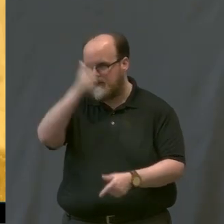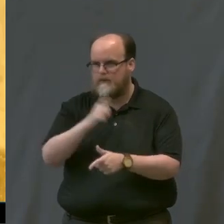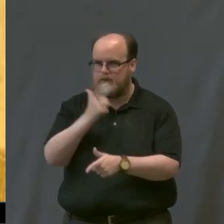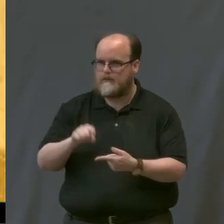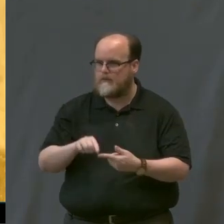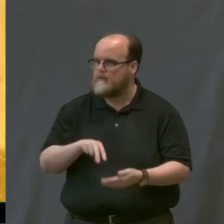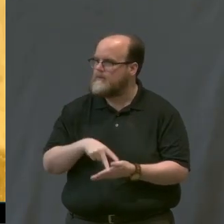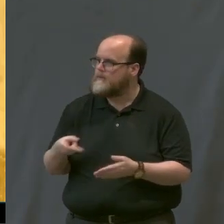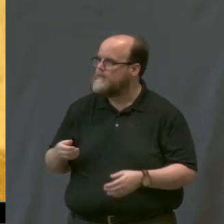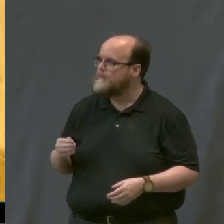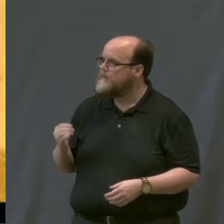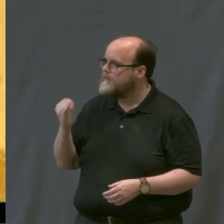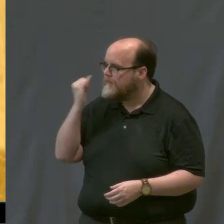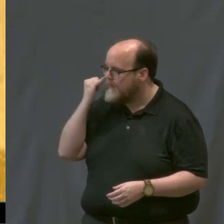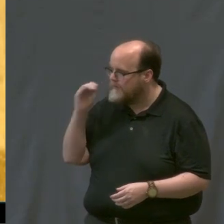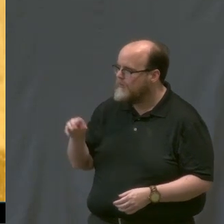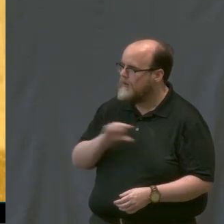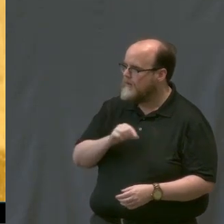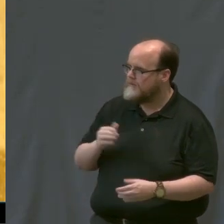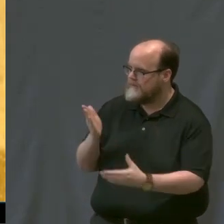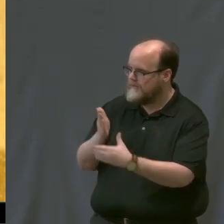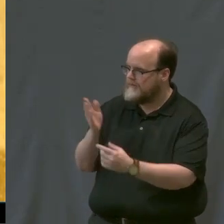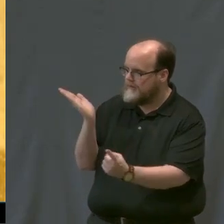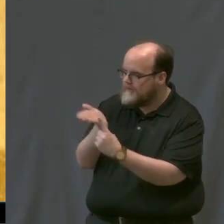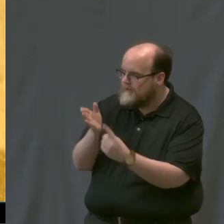Okay. If your conscience convicts you, it's sin.